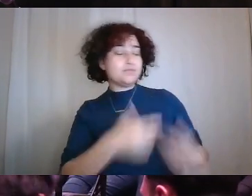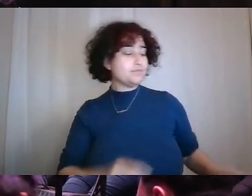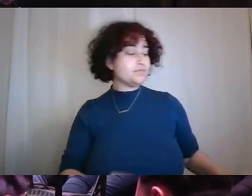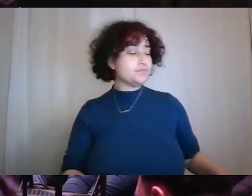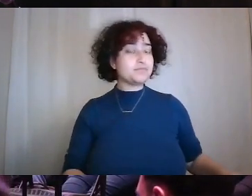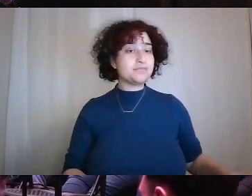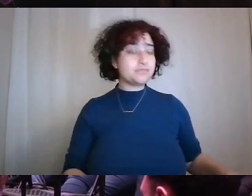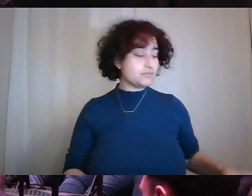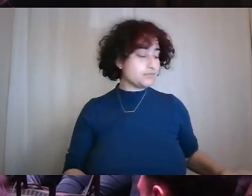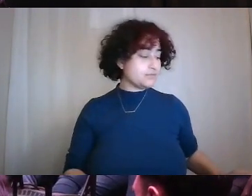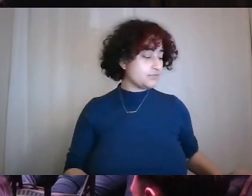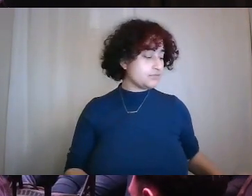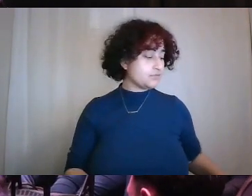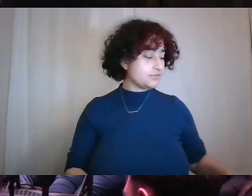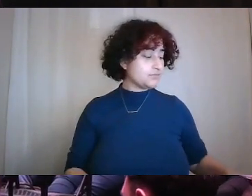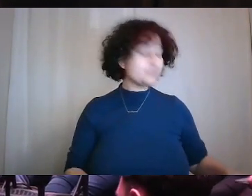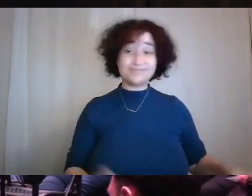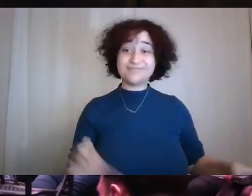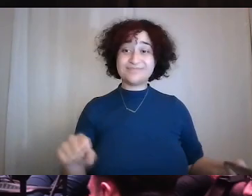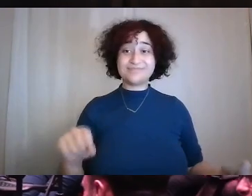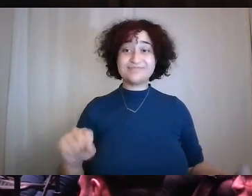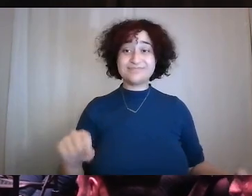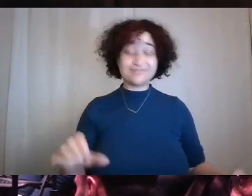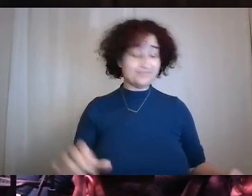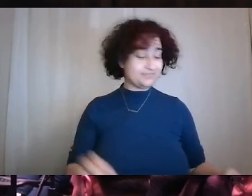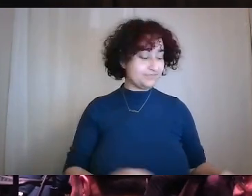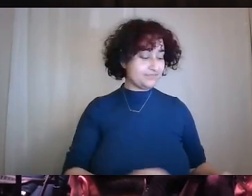playwright? Yeah. Yeah. I love it.